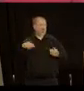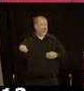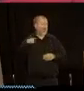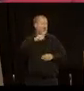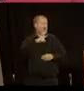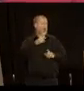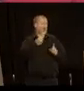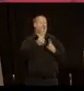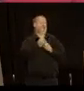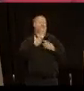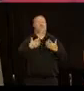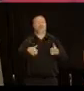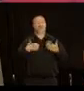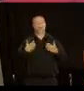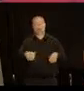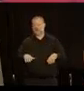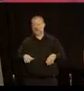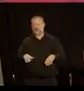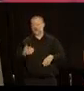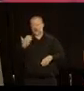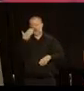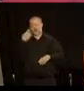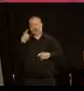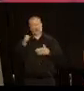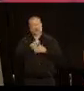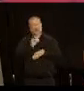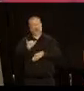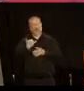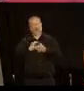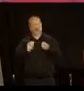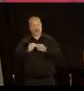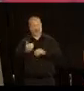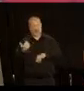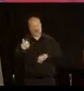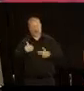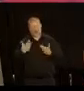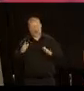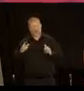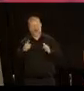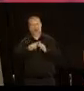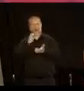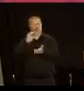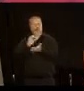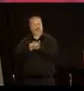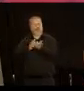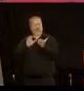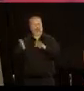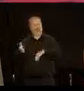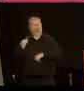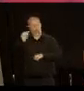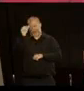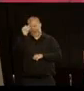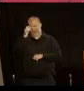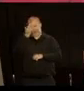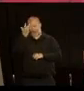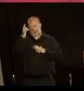room, and having been, I shared this before, my first wife died of Alzheimer's, so I understood very clearly